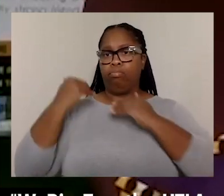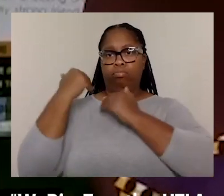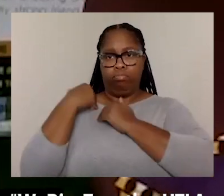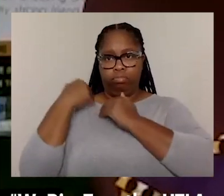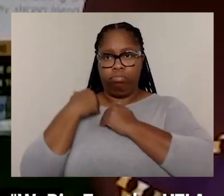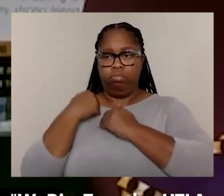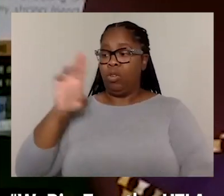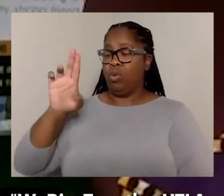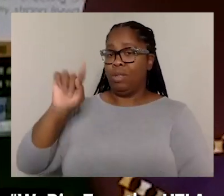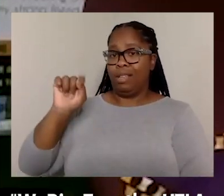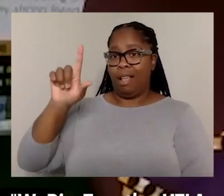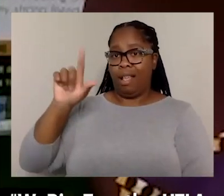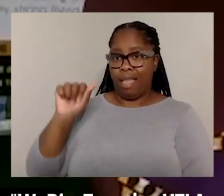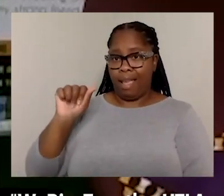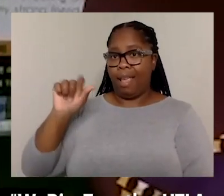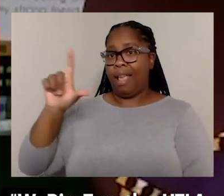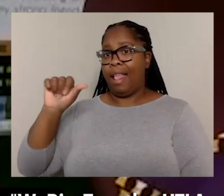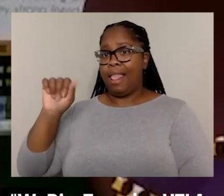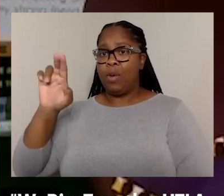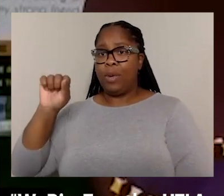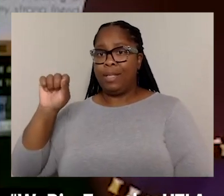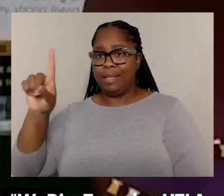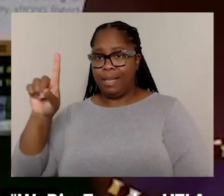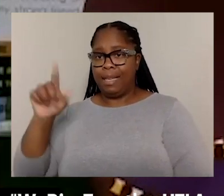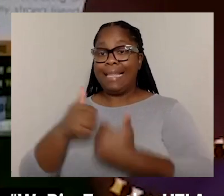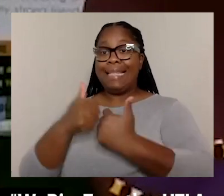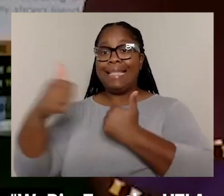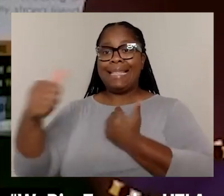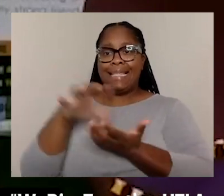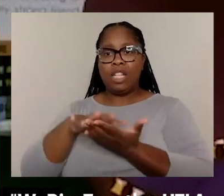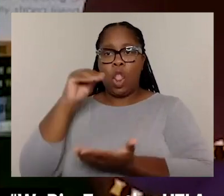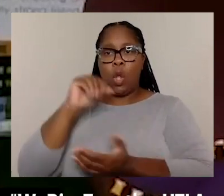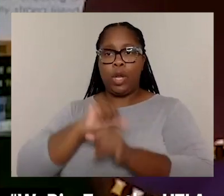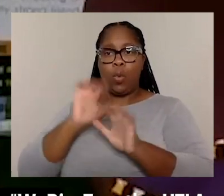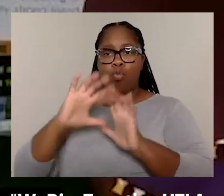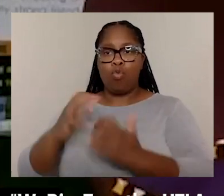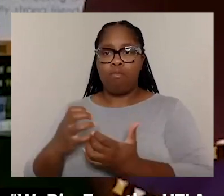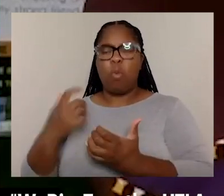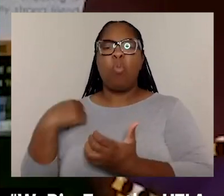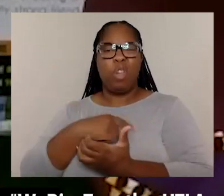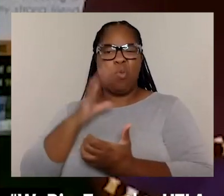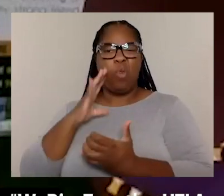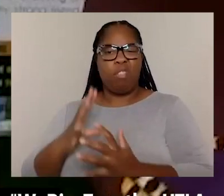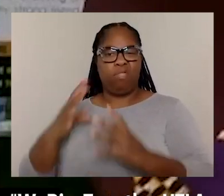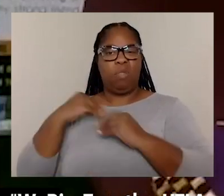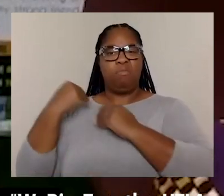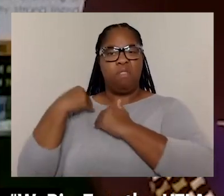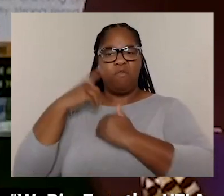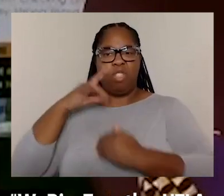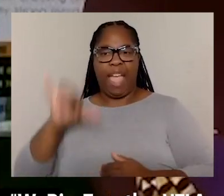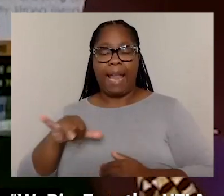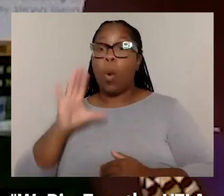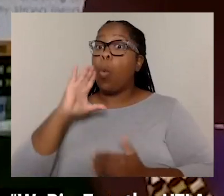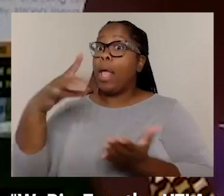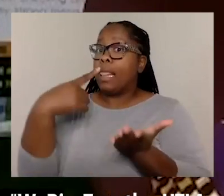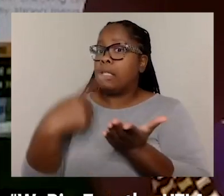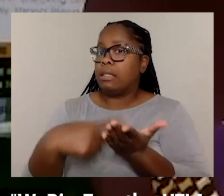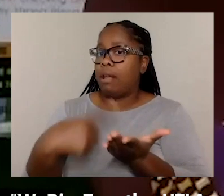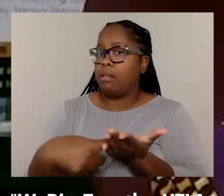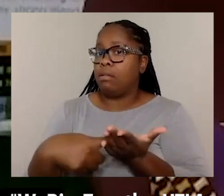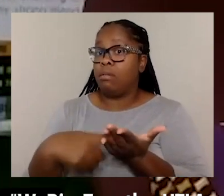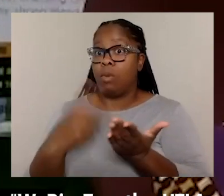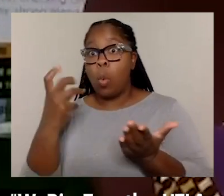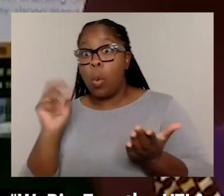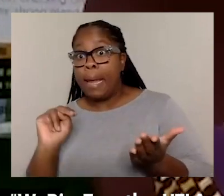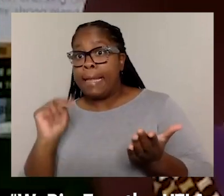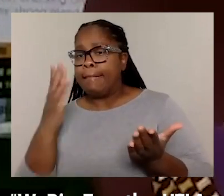Learning Work Group. It is not known when it will be discussed. We know this is a critical issue